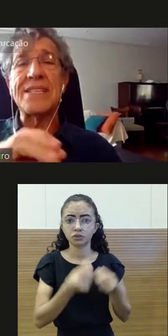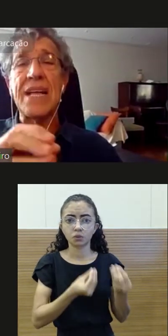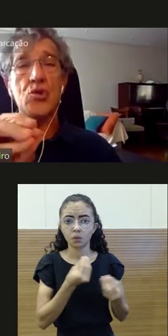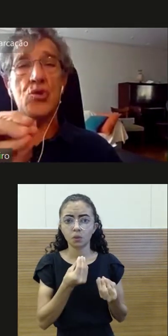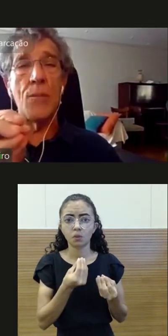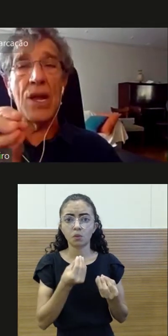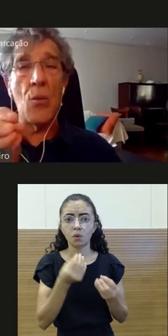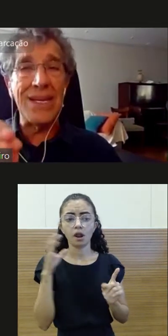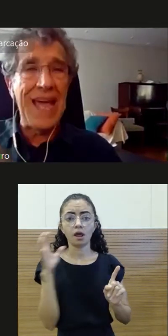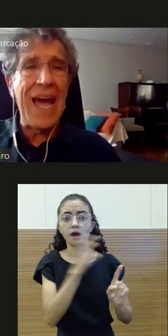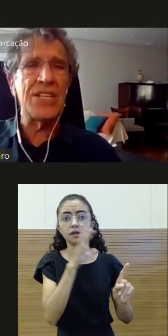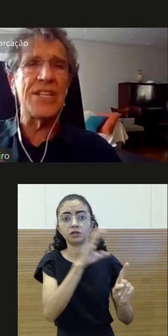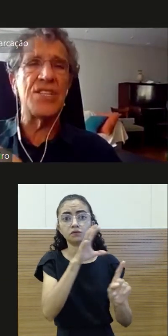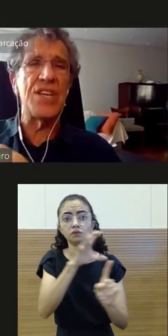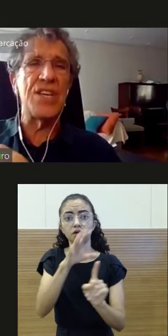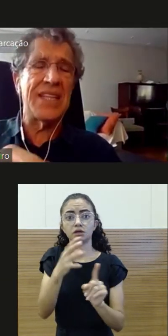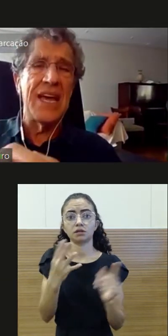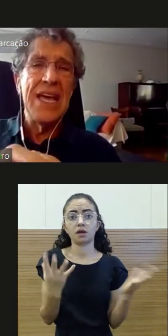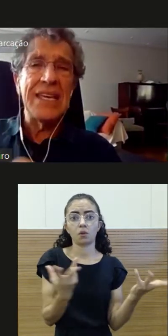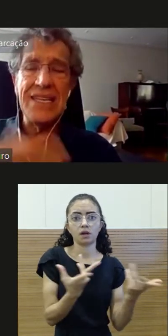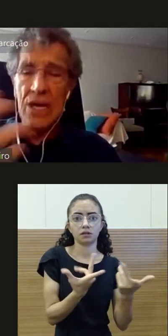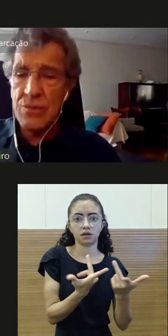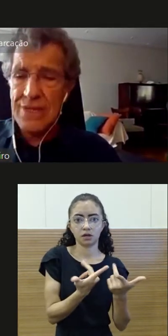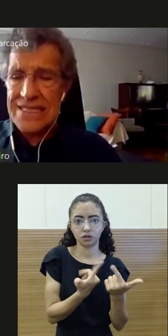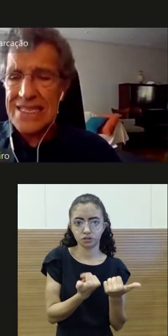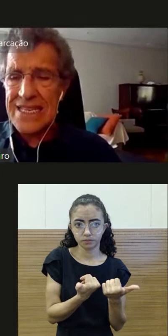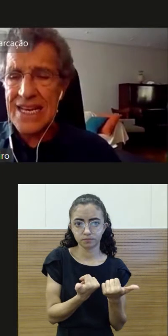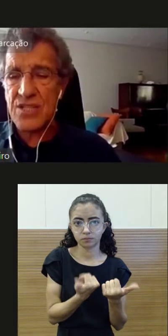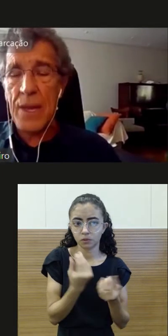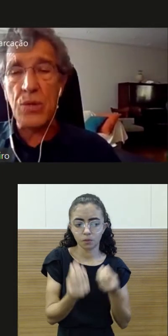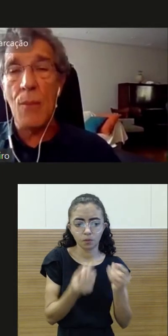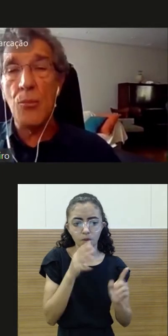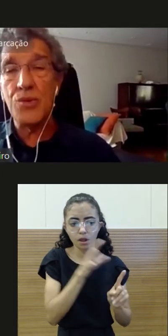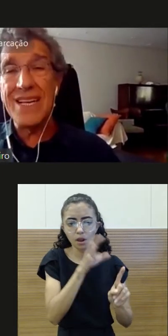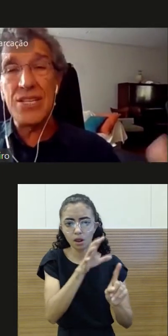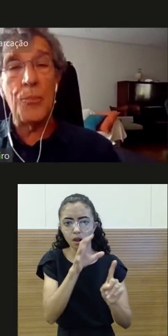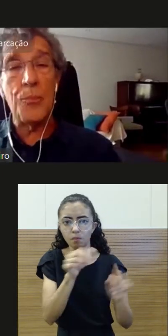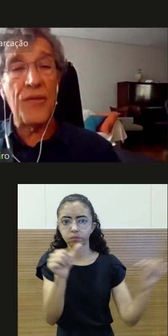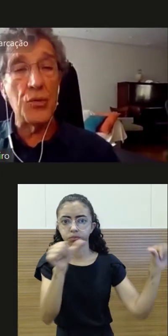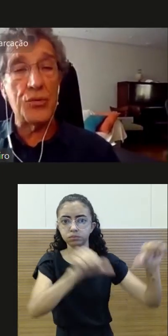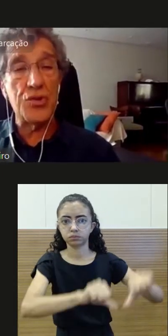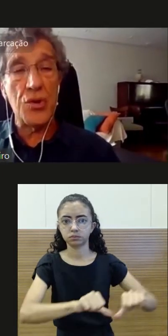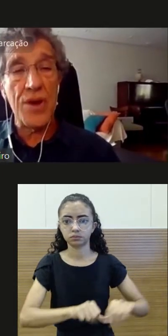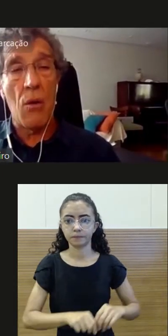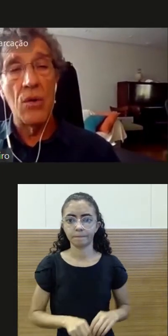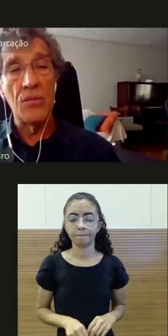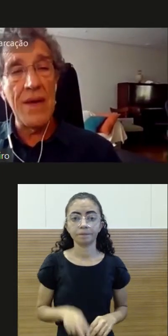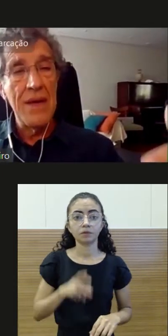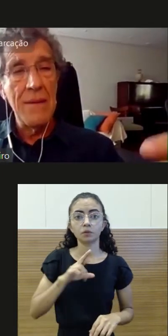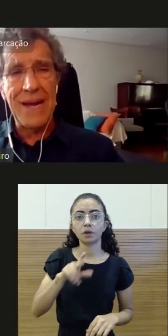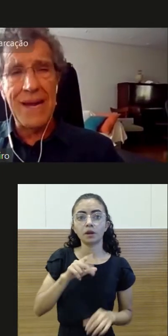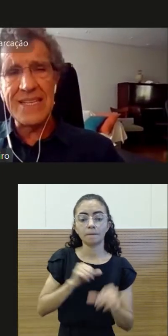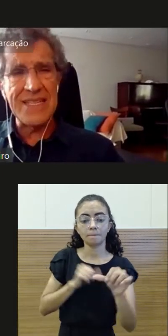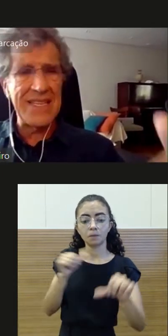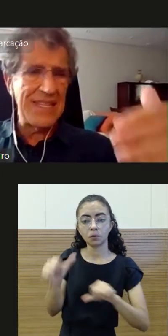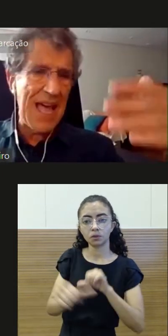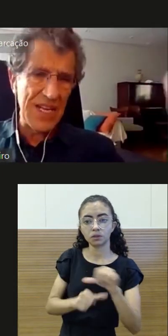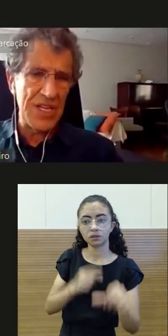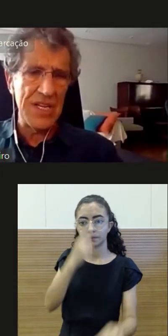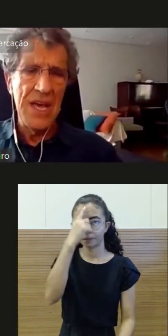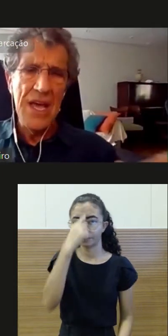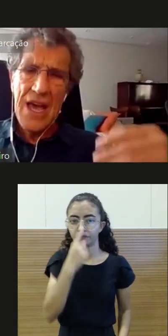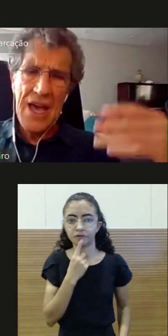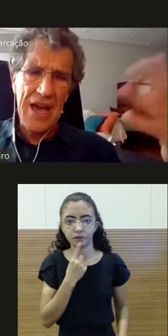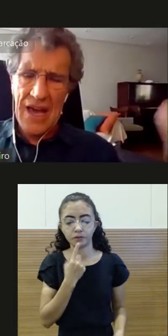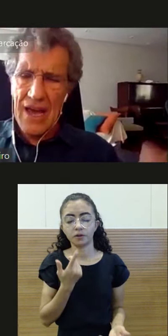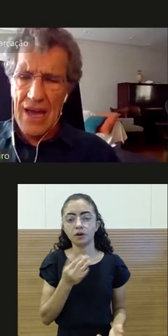and effects of the ultra-processed foods in the quality of the diet that do not have to do with the change in the